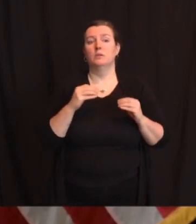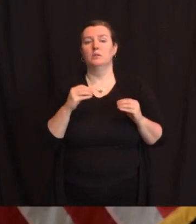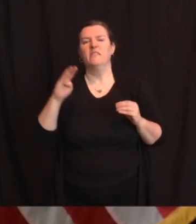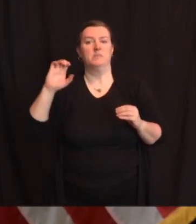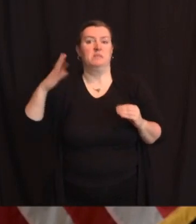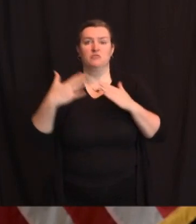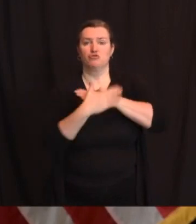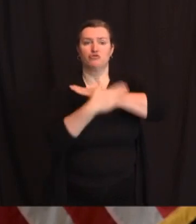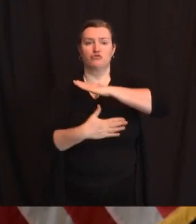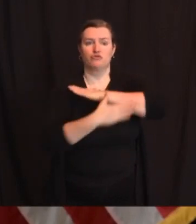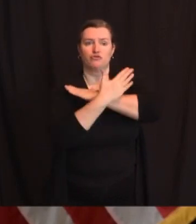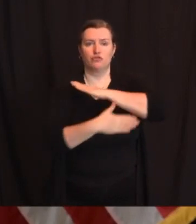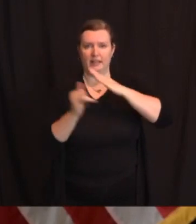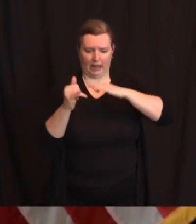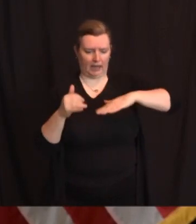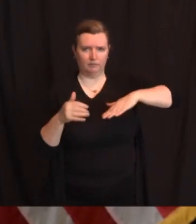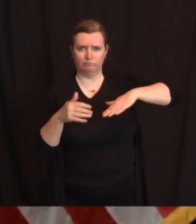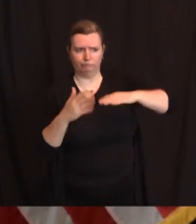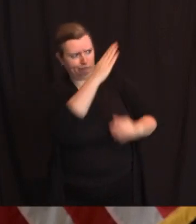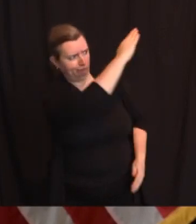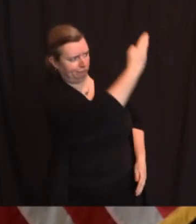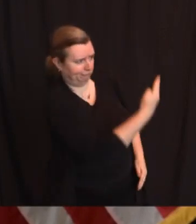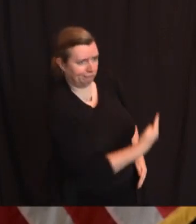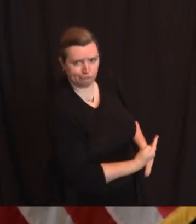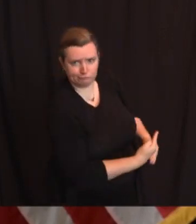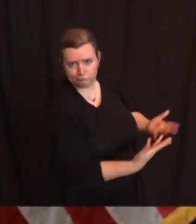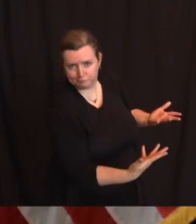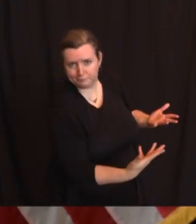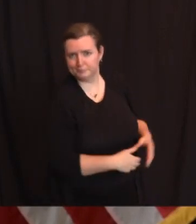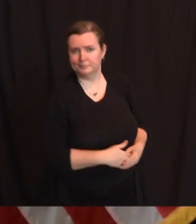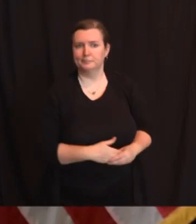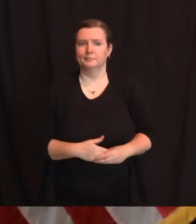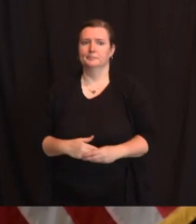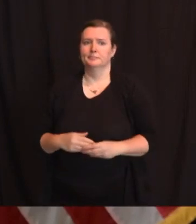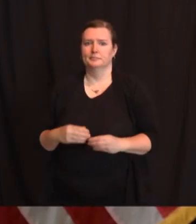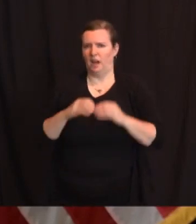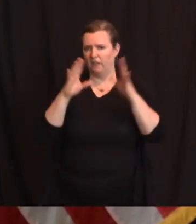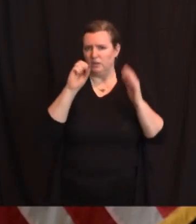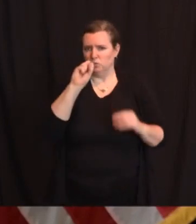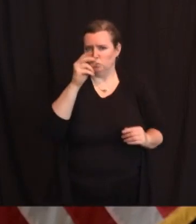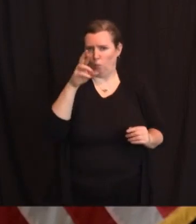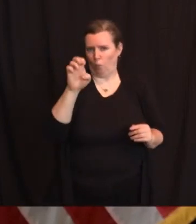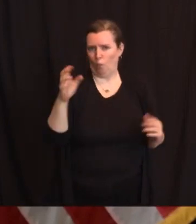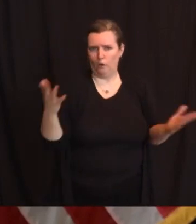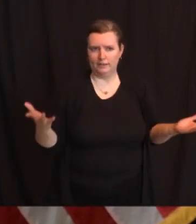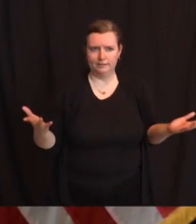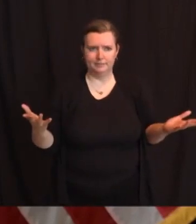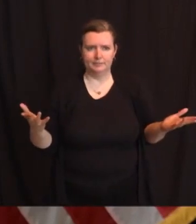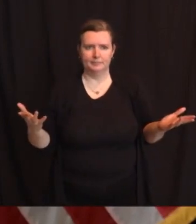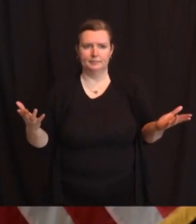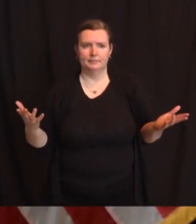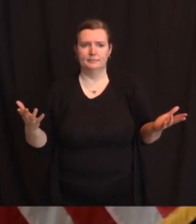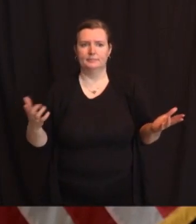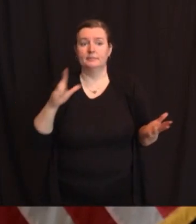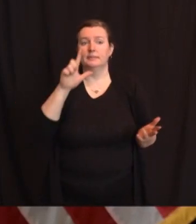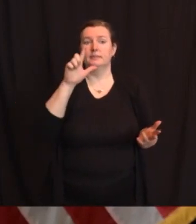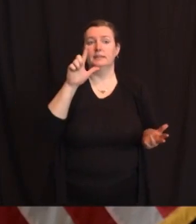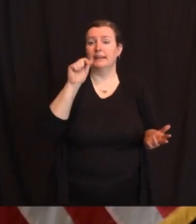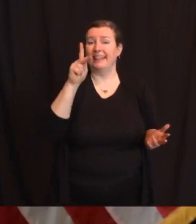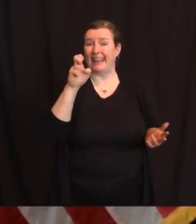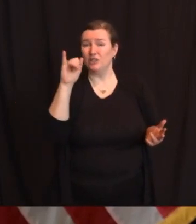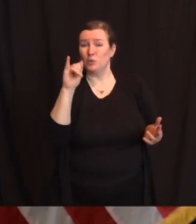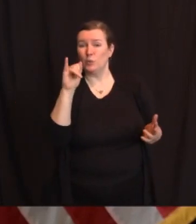beaches. So clearly, overwhelmingly the shore, but we've also got a very vibrant, important lake community as